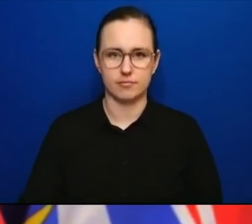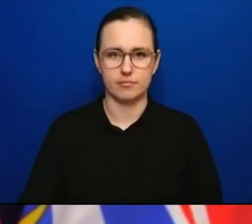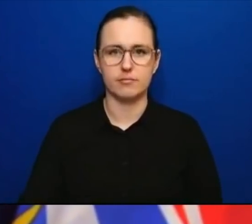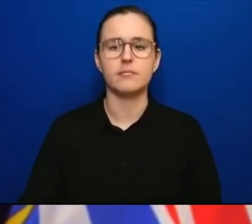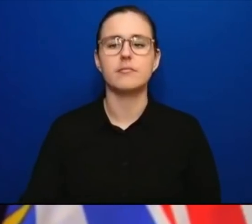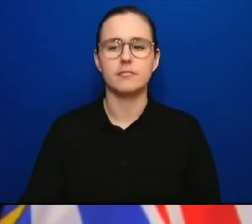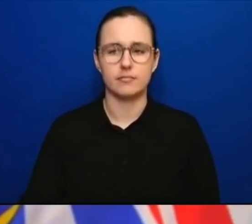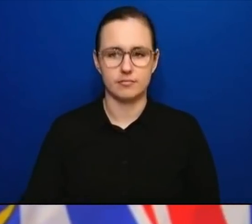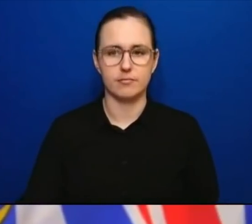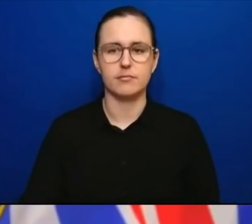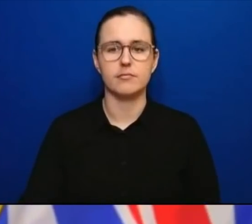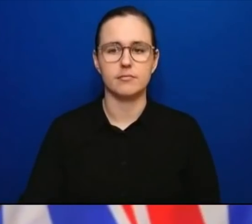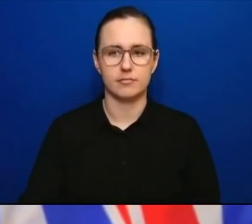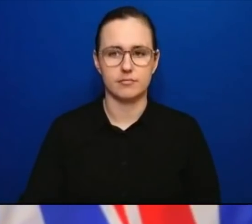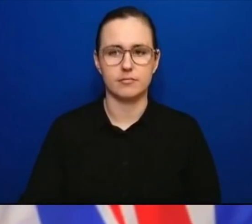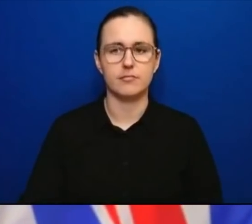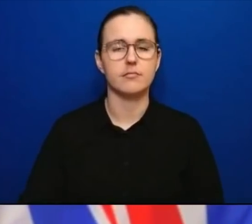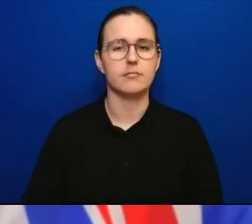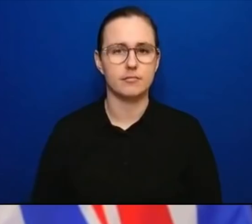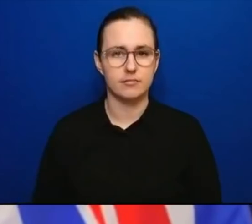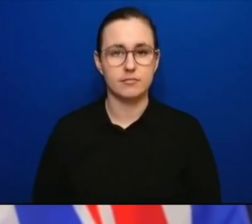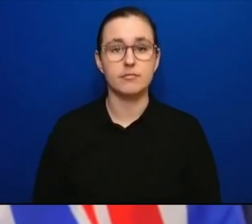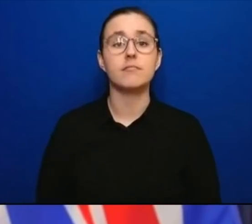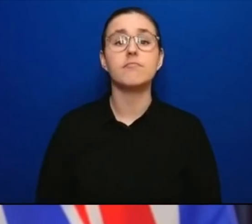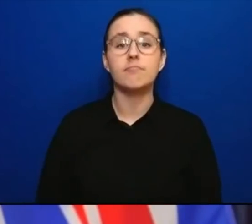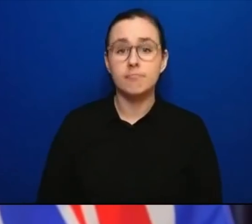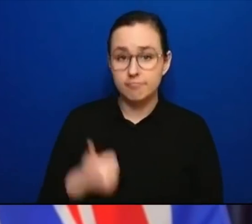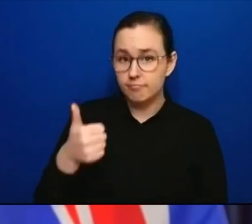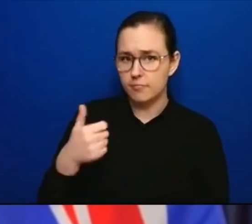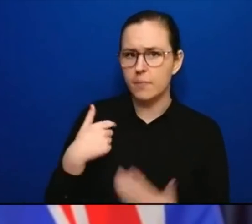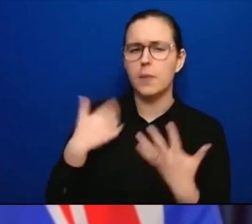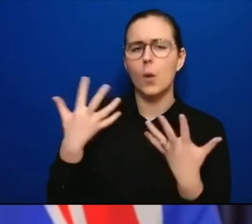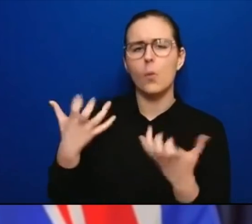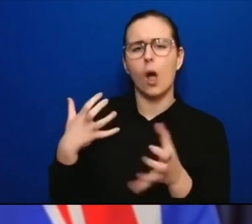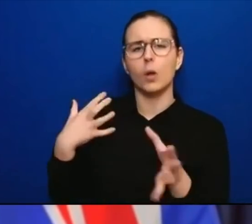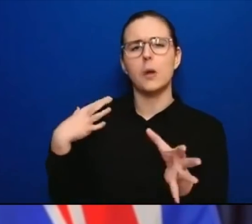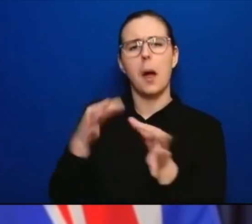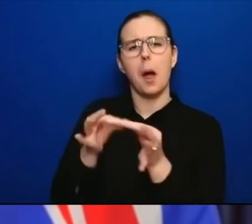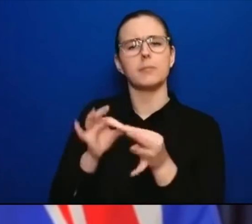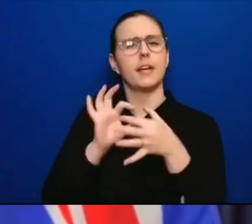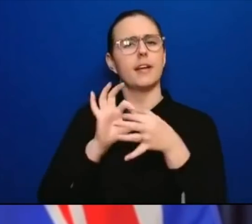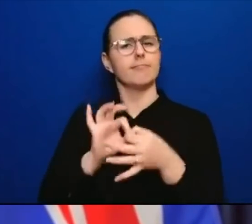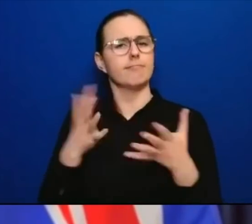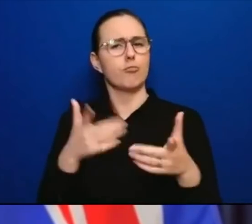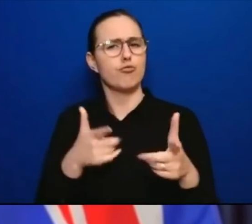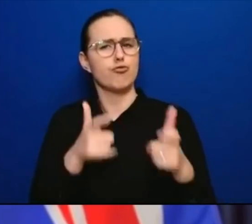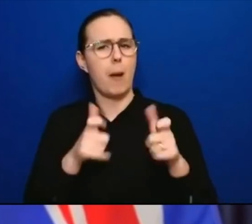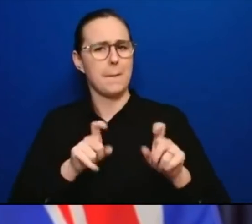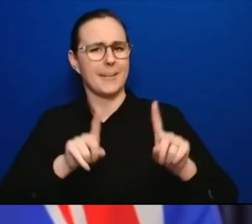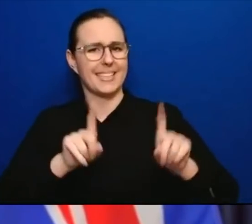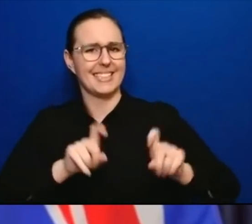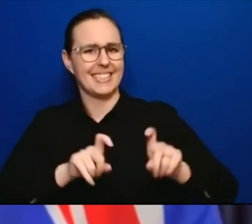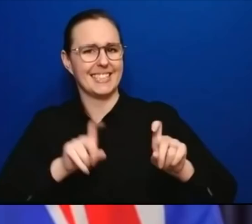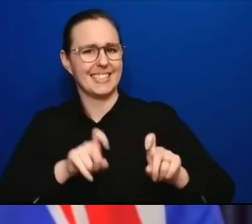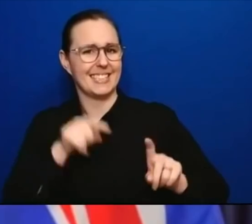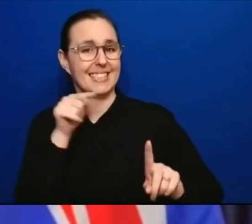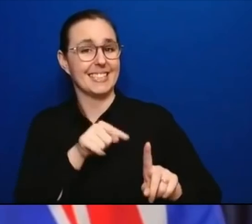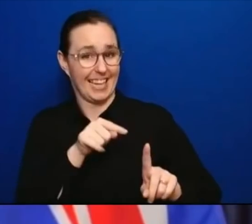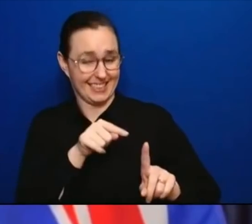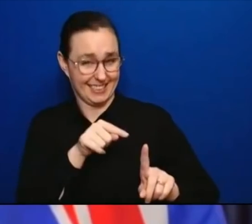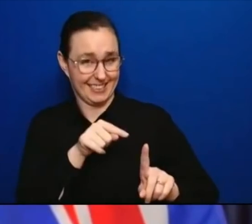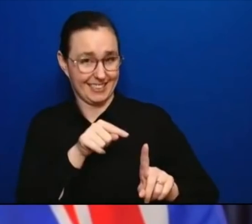Thank you very much, Dr. Henry. And I wanted to provide an update on vaccination on rapid tests,